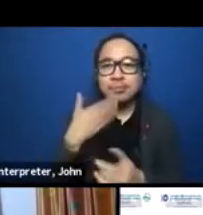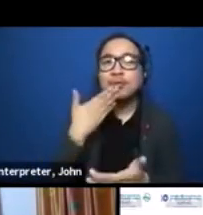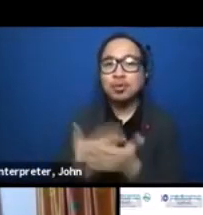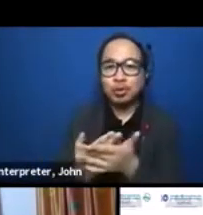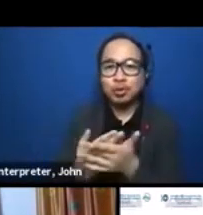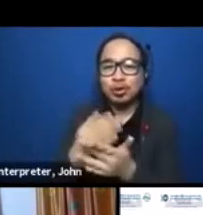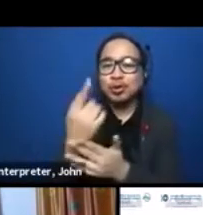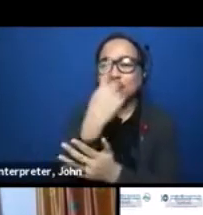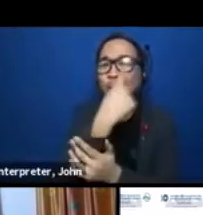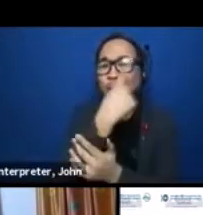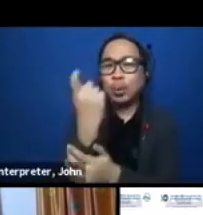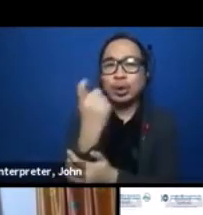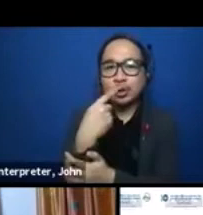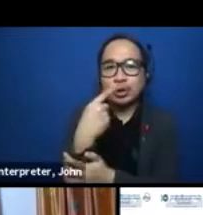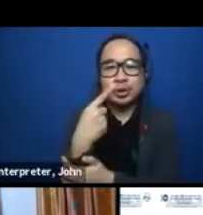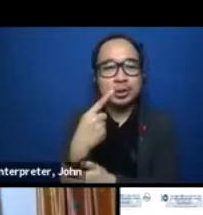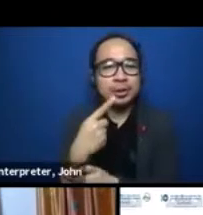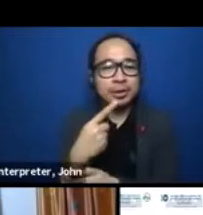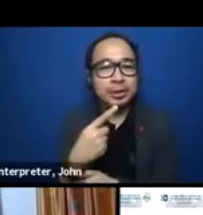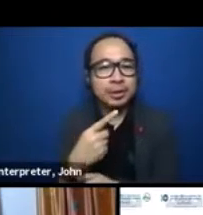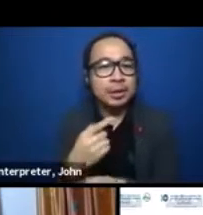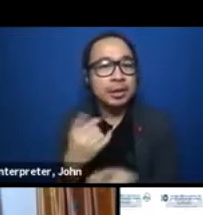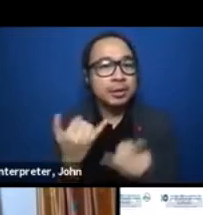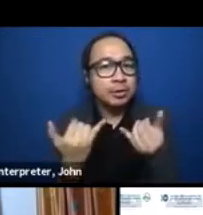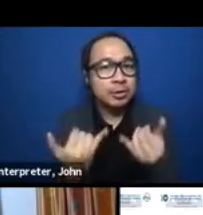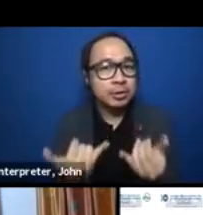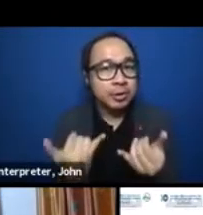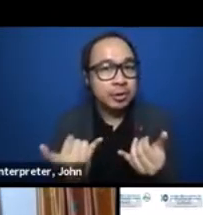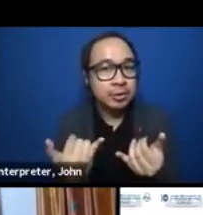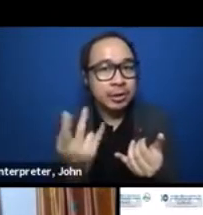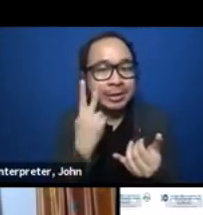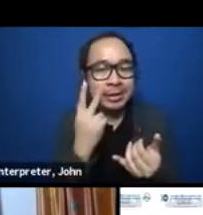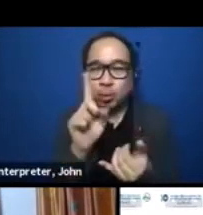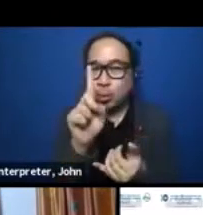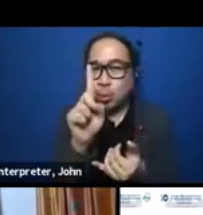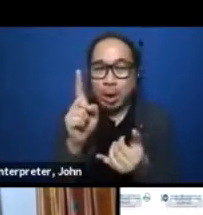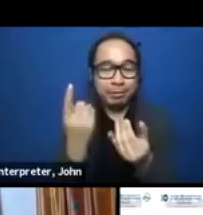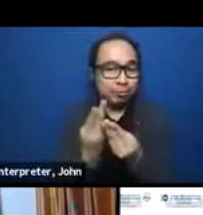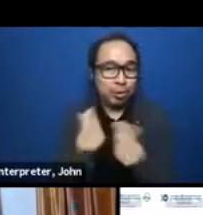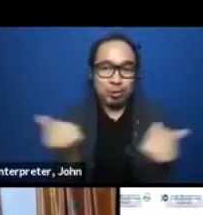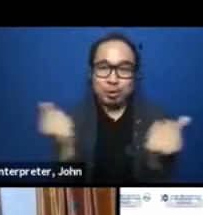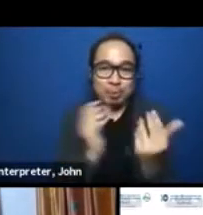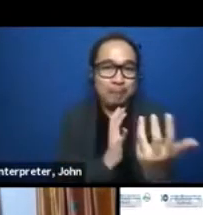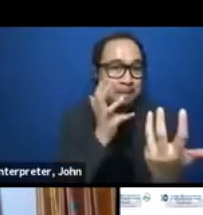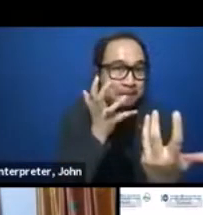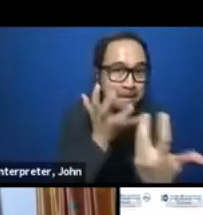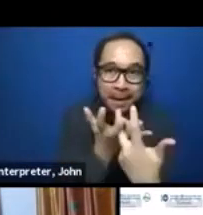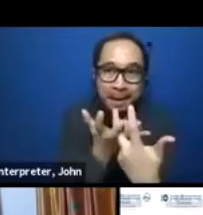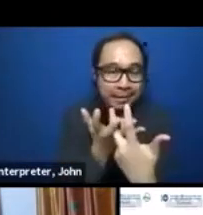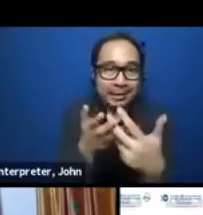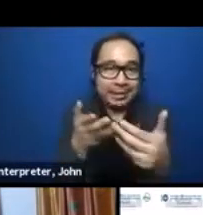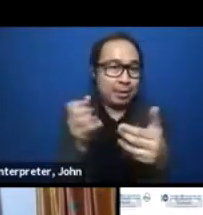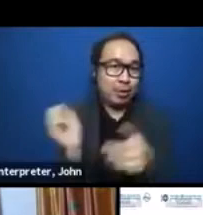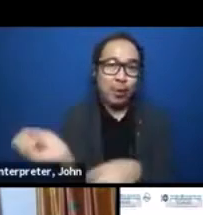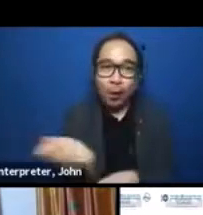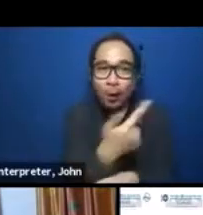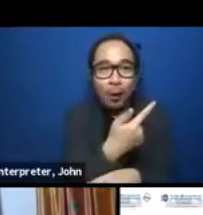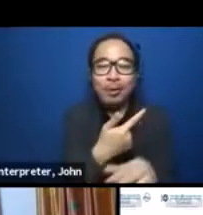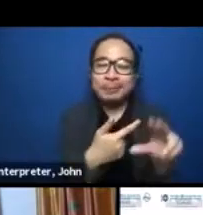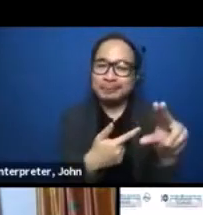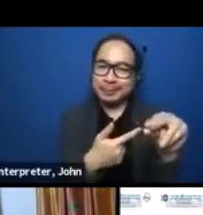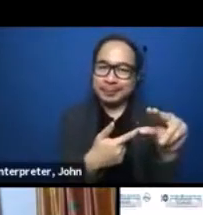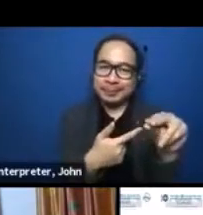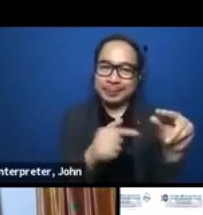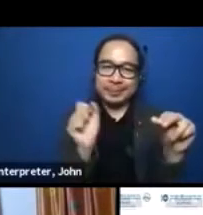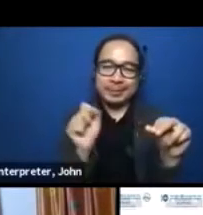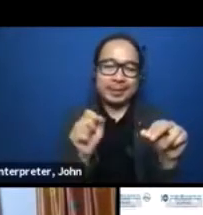we don't have one solution that fits all. So it needs, it based upon the,